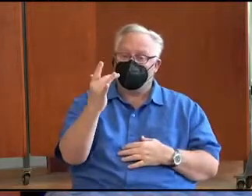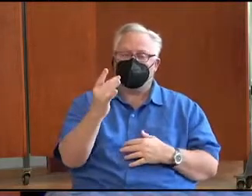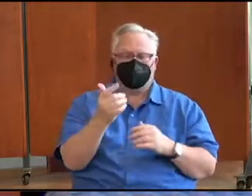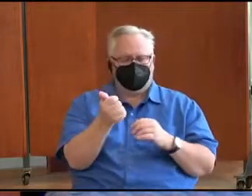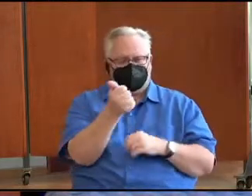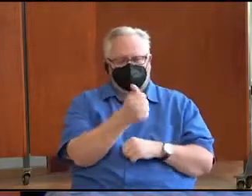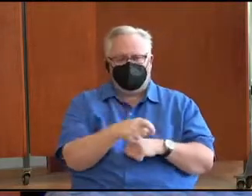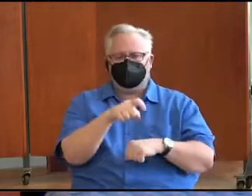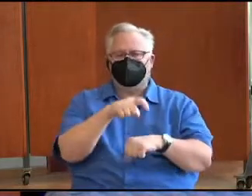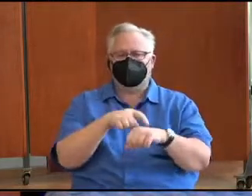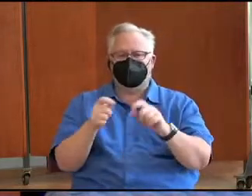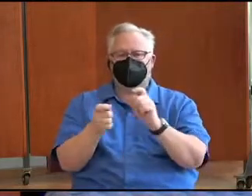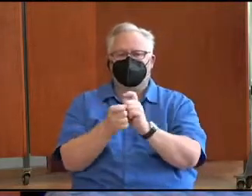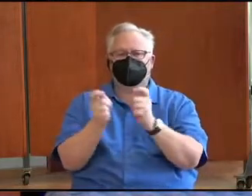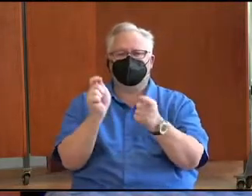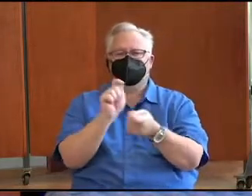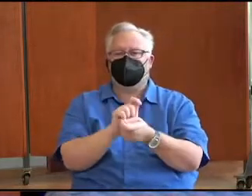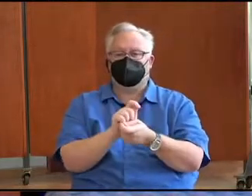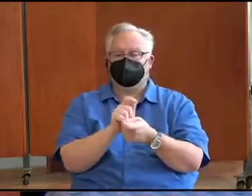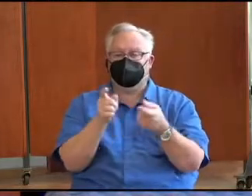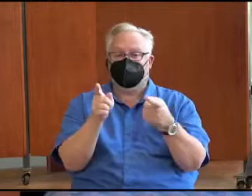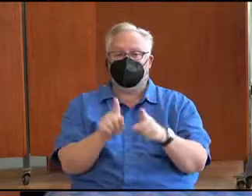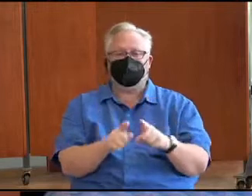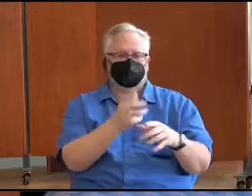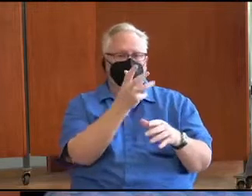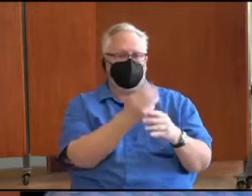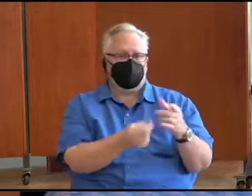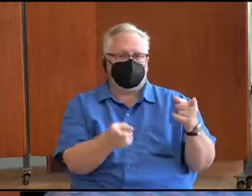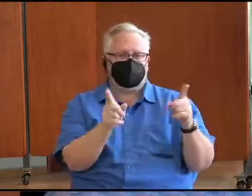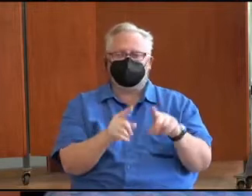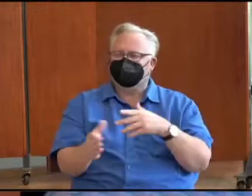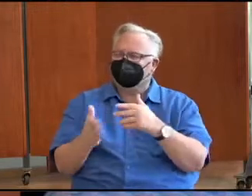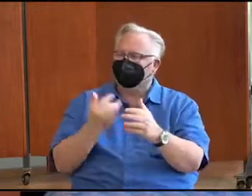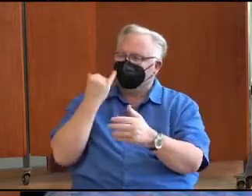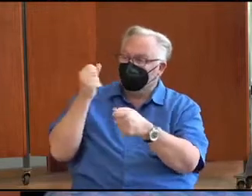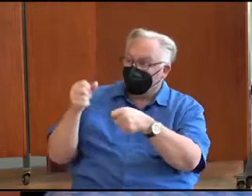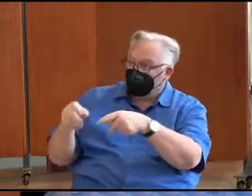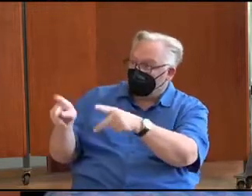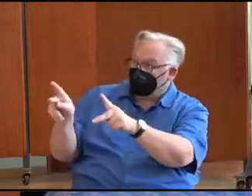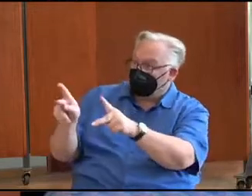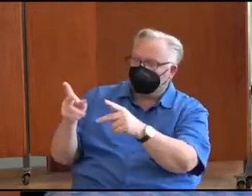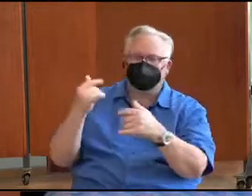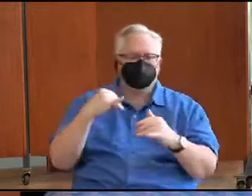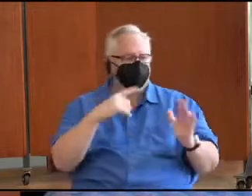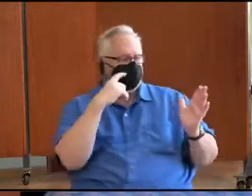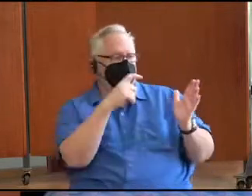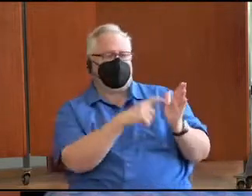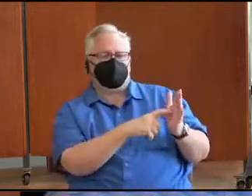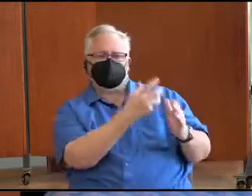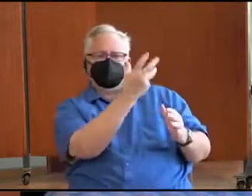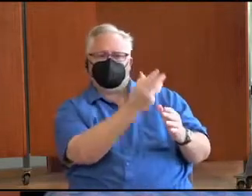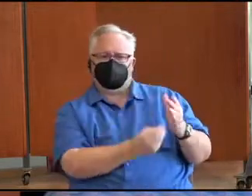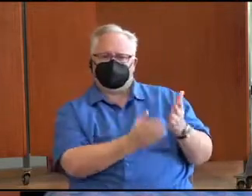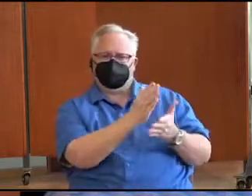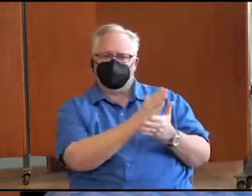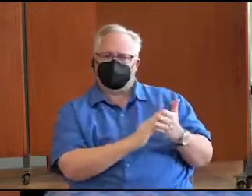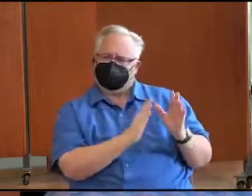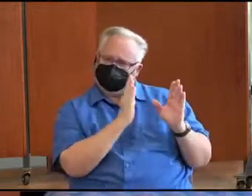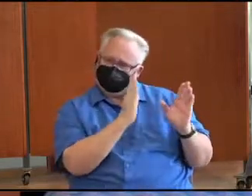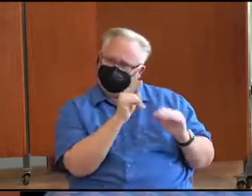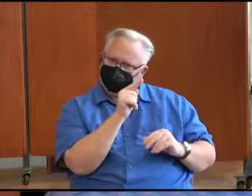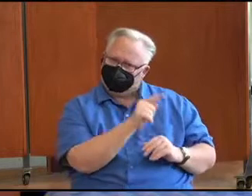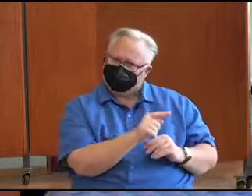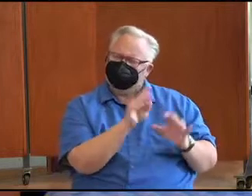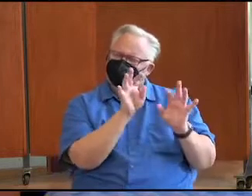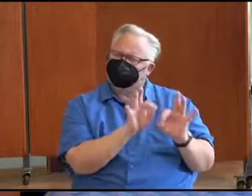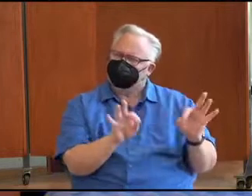loss. Even when there's opportunity, and recognizing loss and attending to that grief is important in moving through the